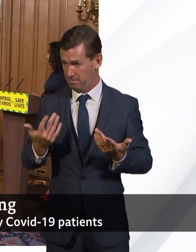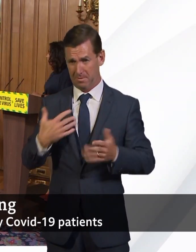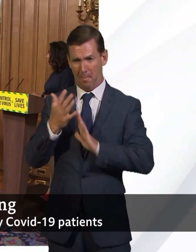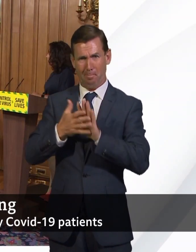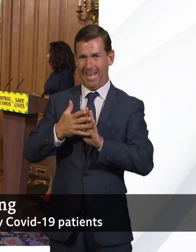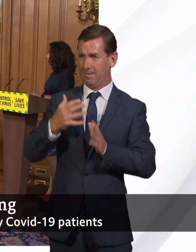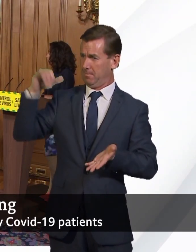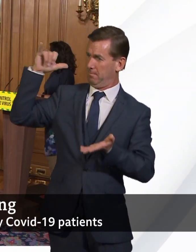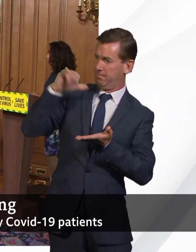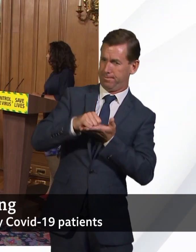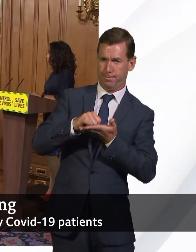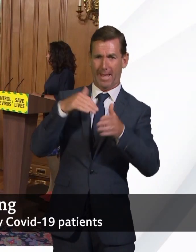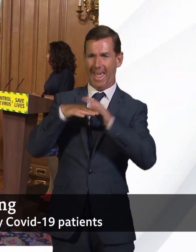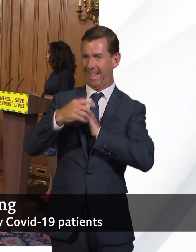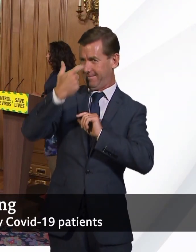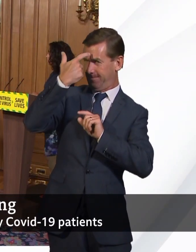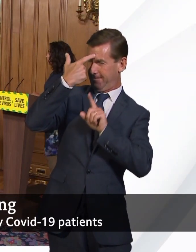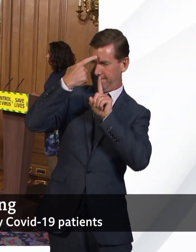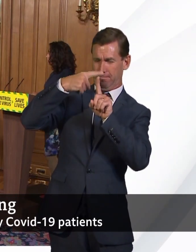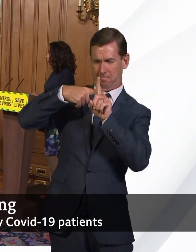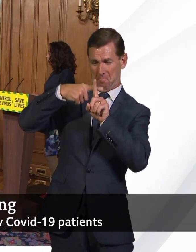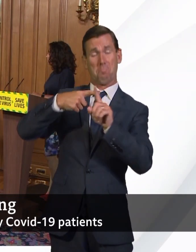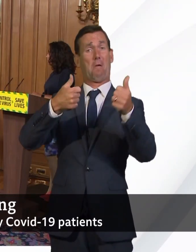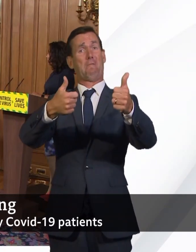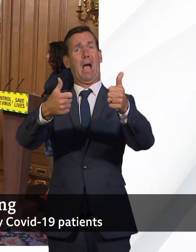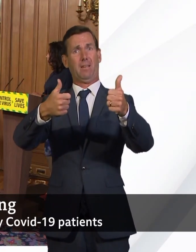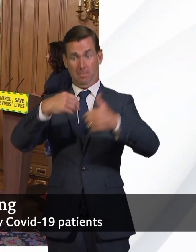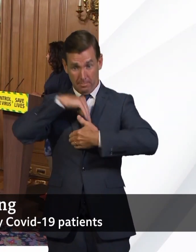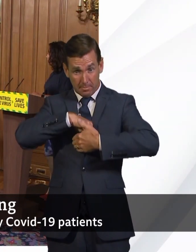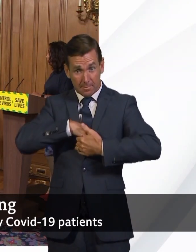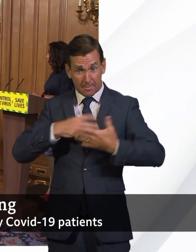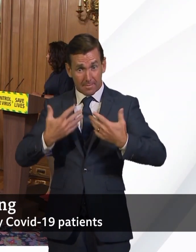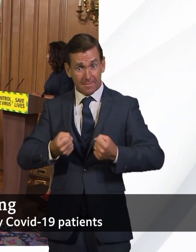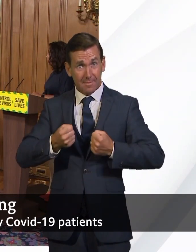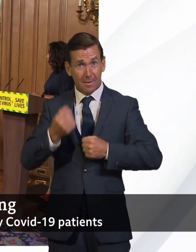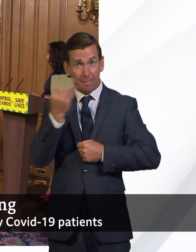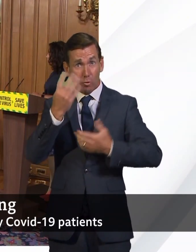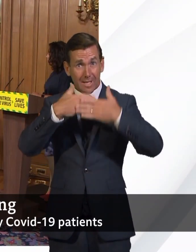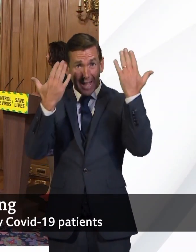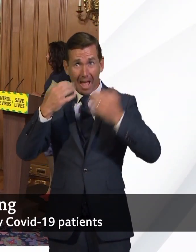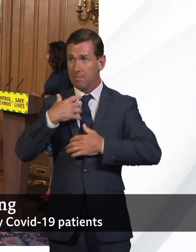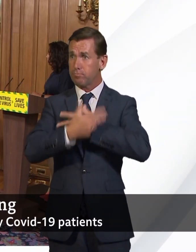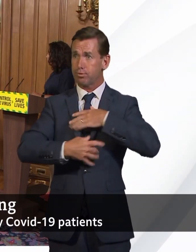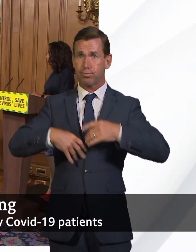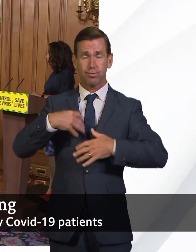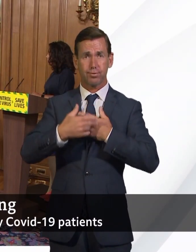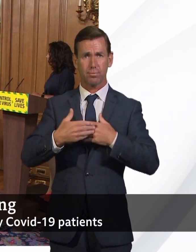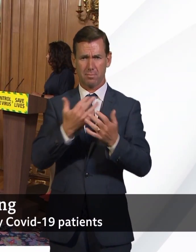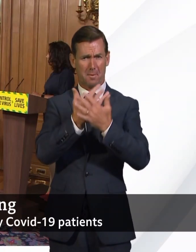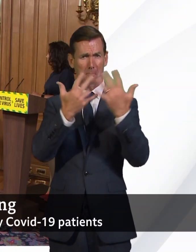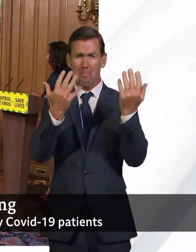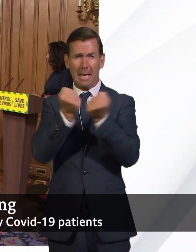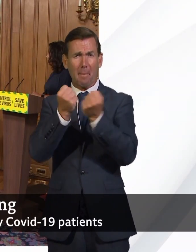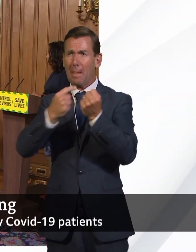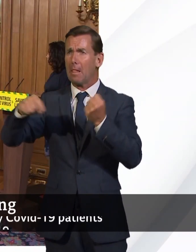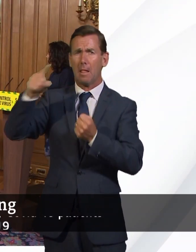a border or the doorway to work is very small. And in fact, we know that quite a large proportion of people who have symptoms for